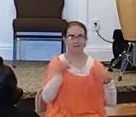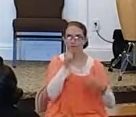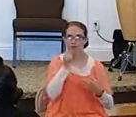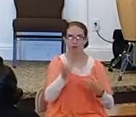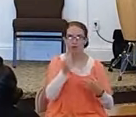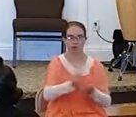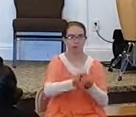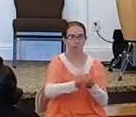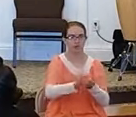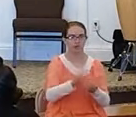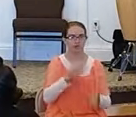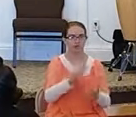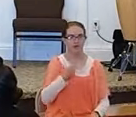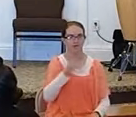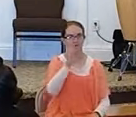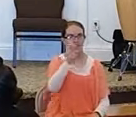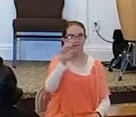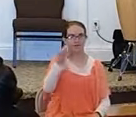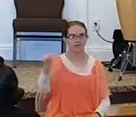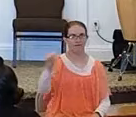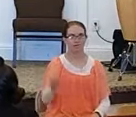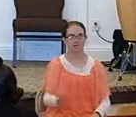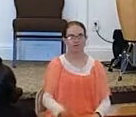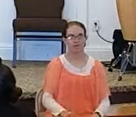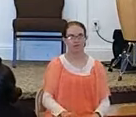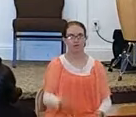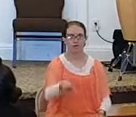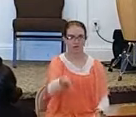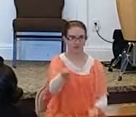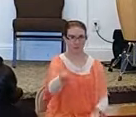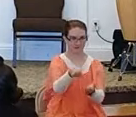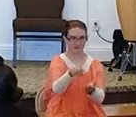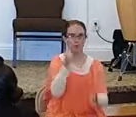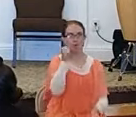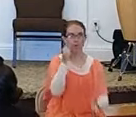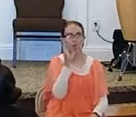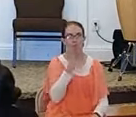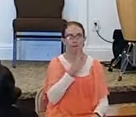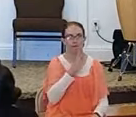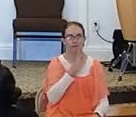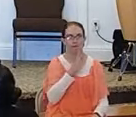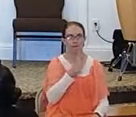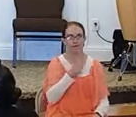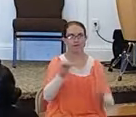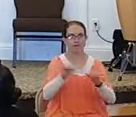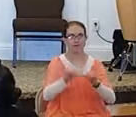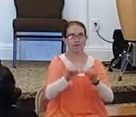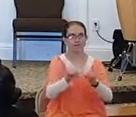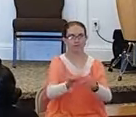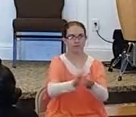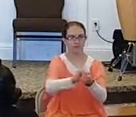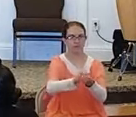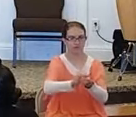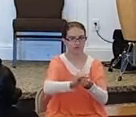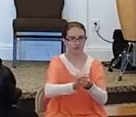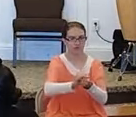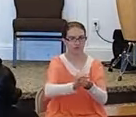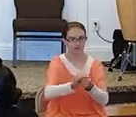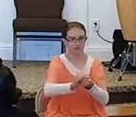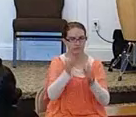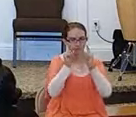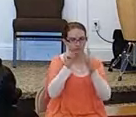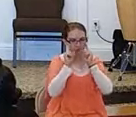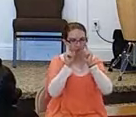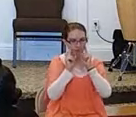not washed my feet. But this woman had continually washed my feet with her